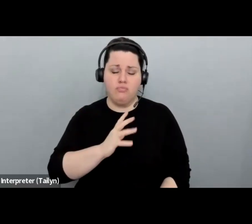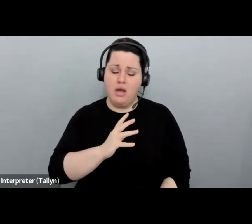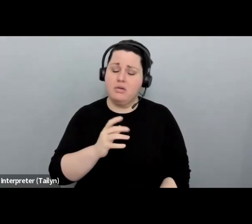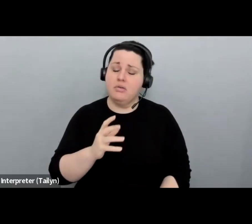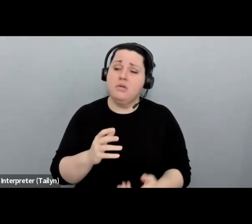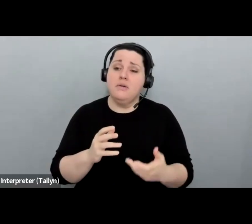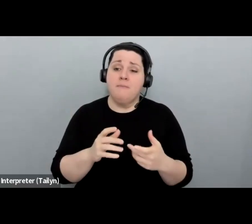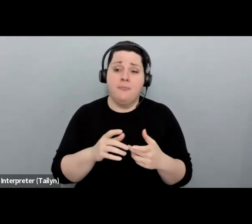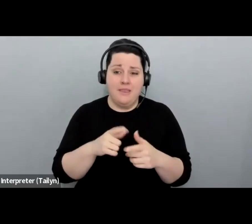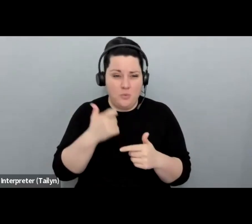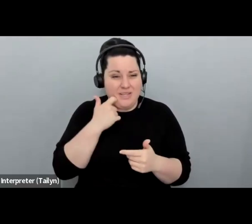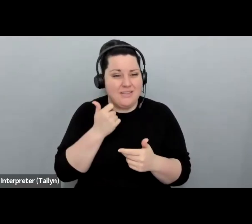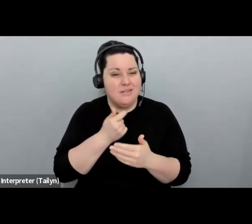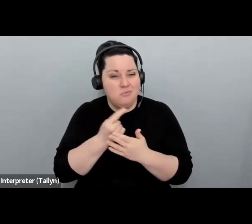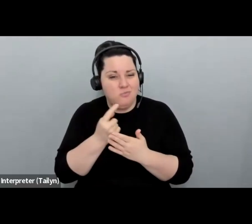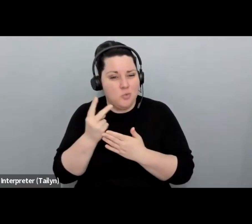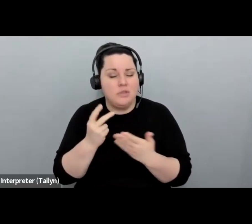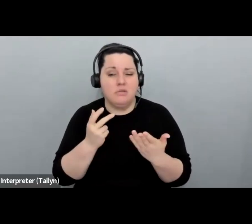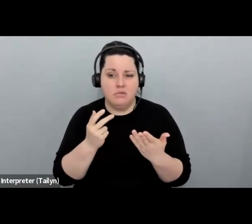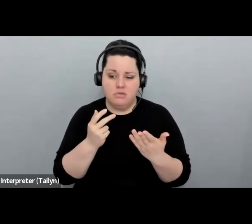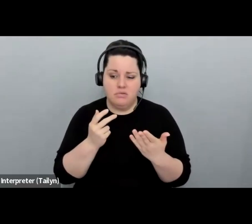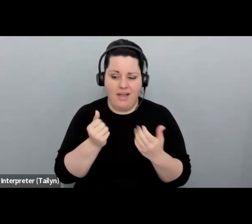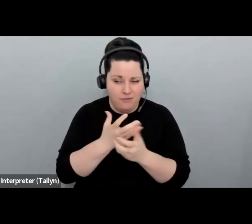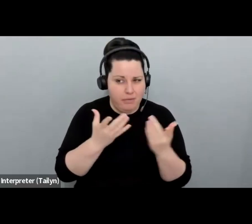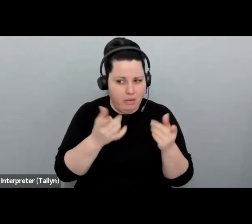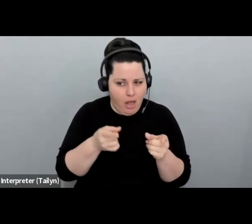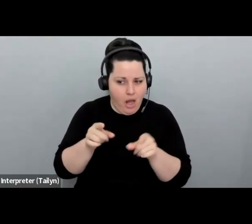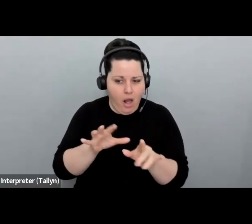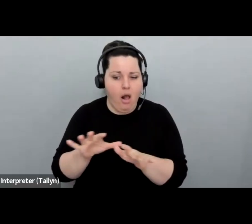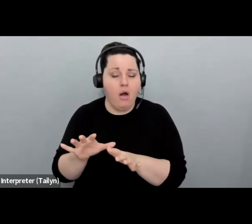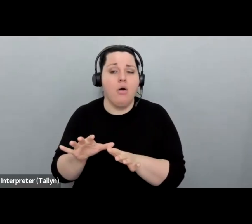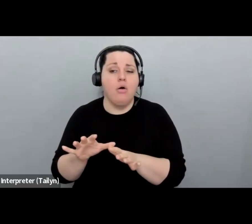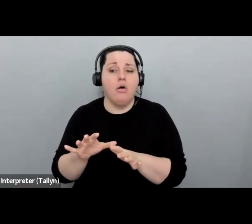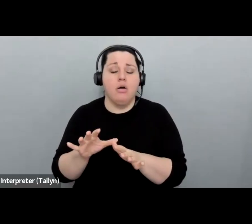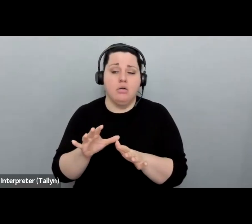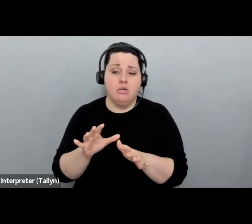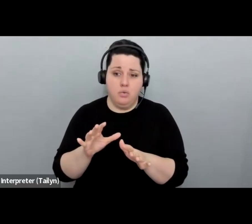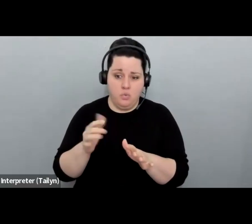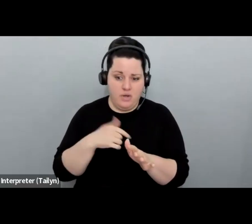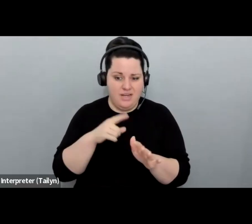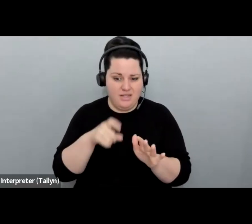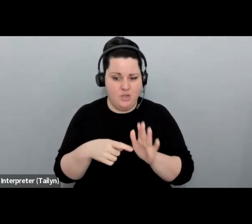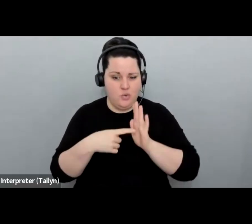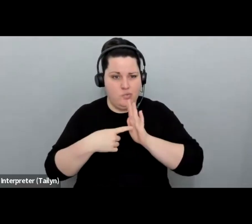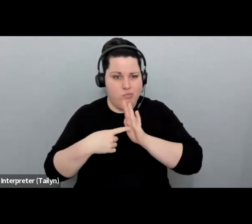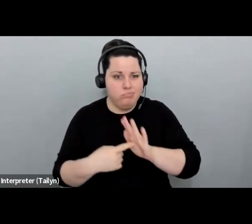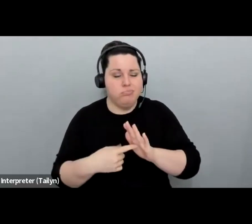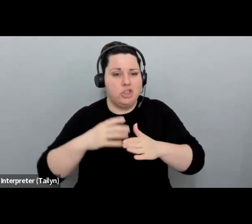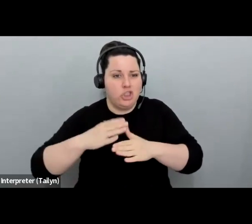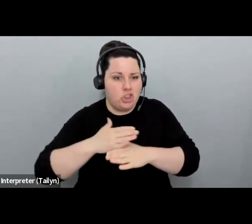then over the last few weeks, as things started to unfold, the need to share within a safe